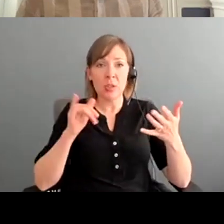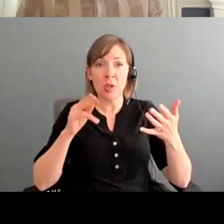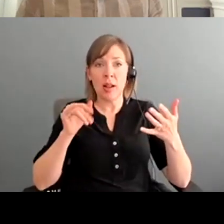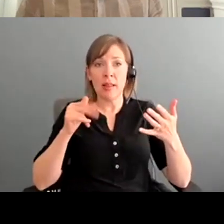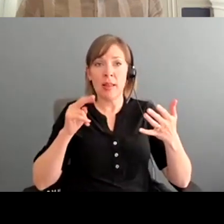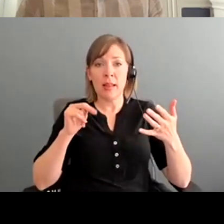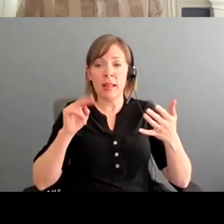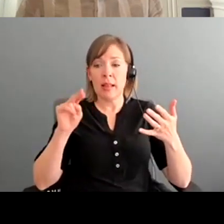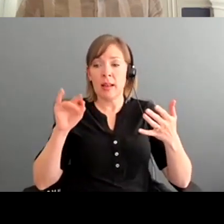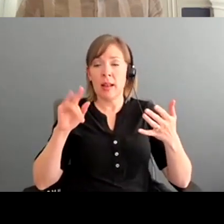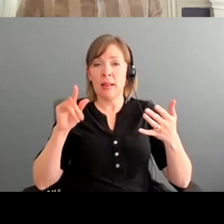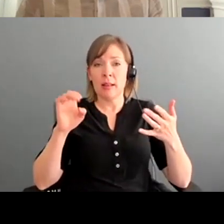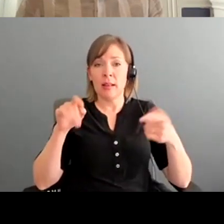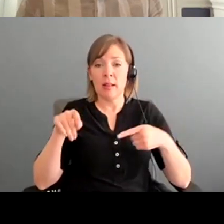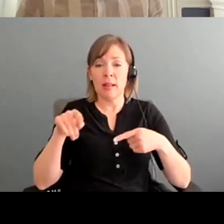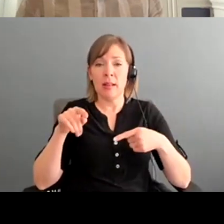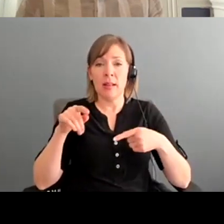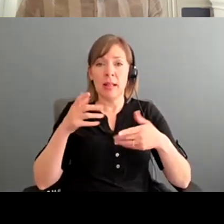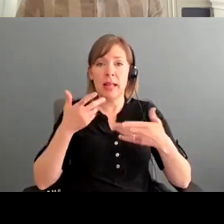Metzl has